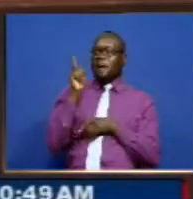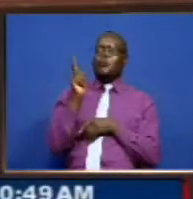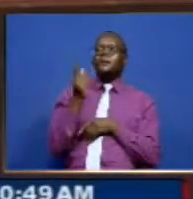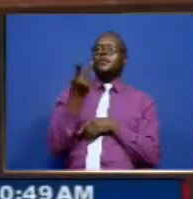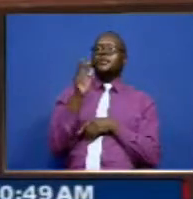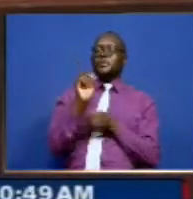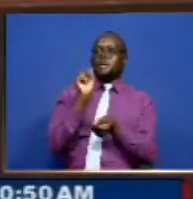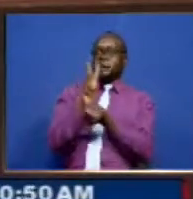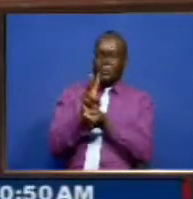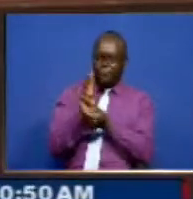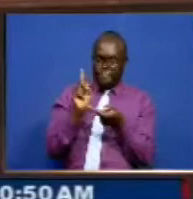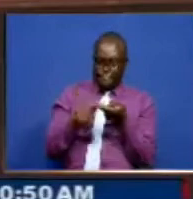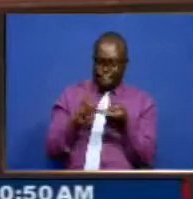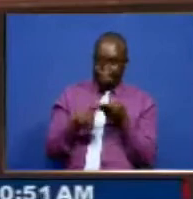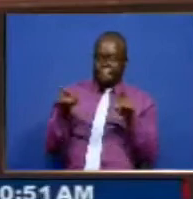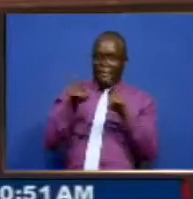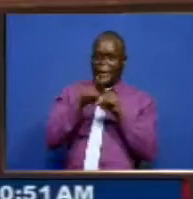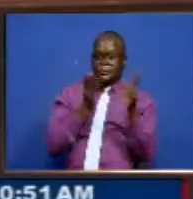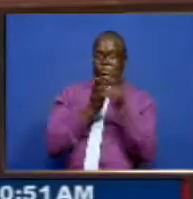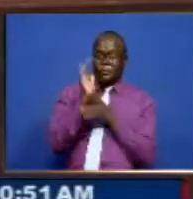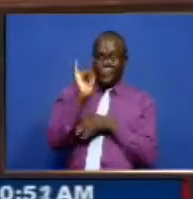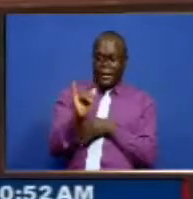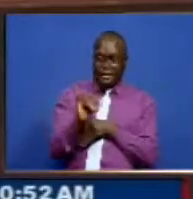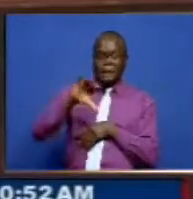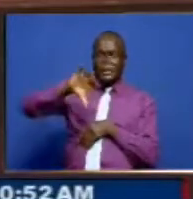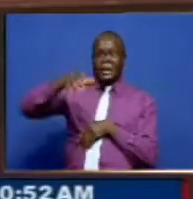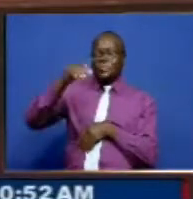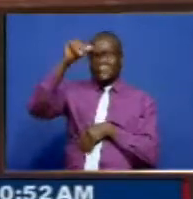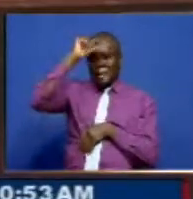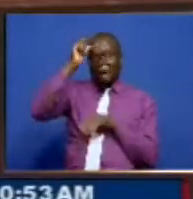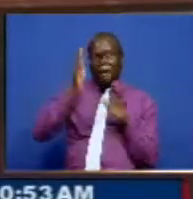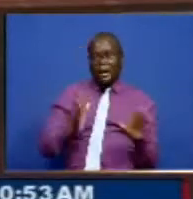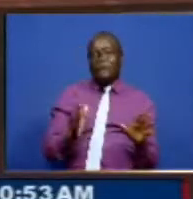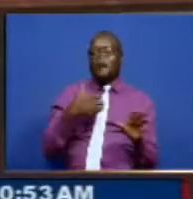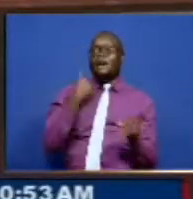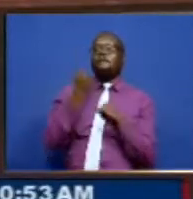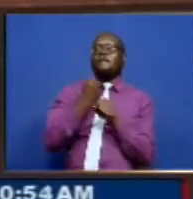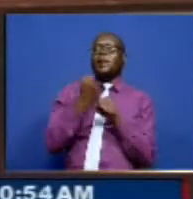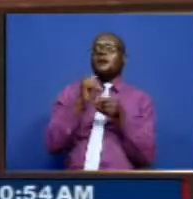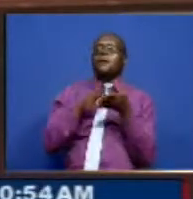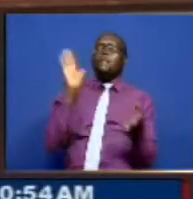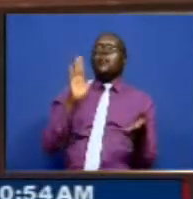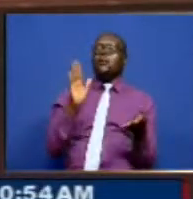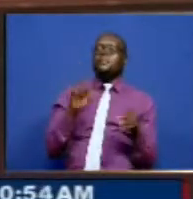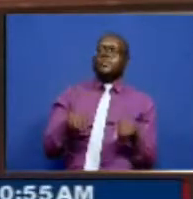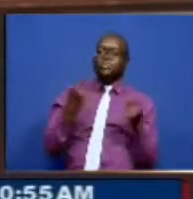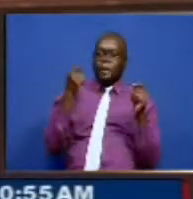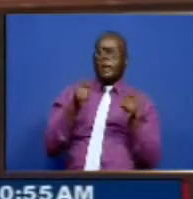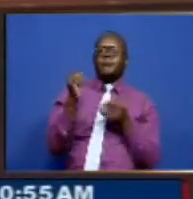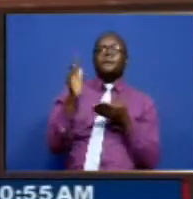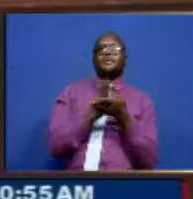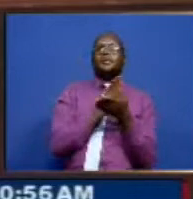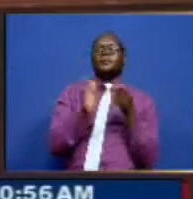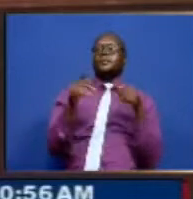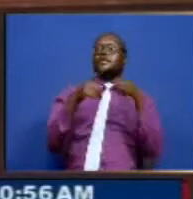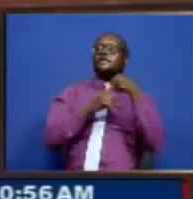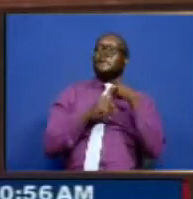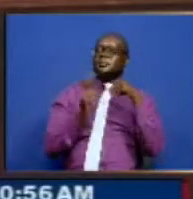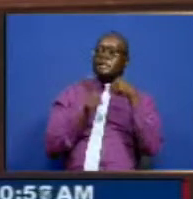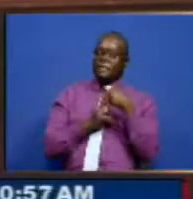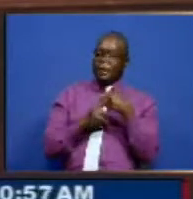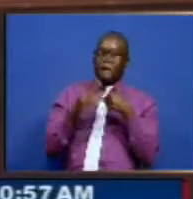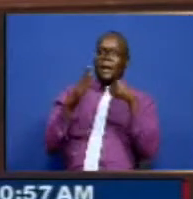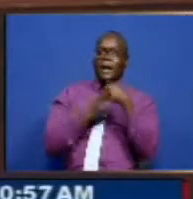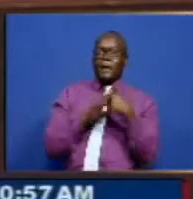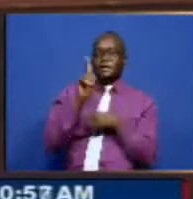2012, and as a result, the county governor has gone on to violate Sections 87,